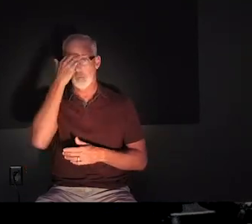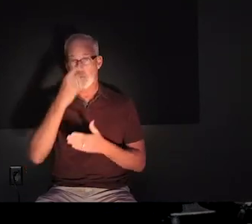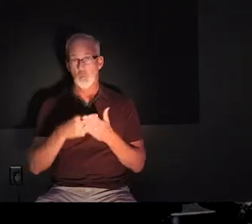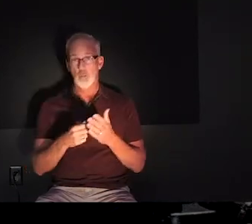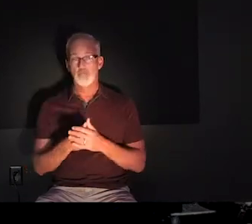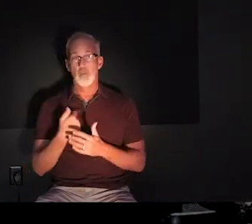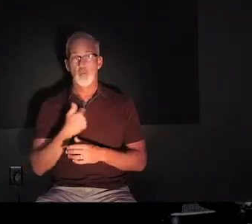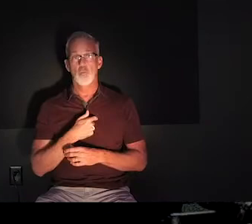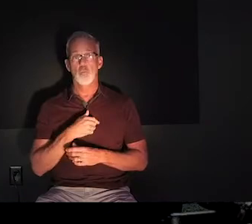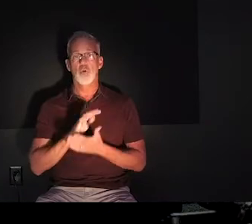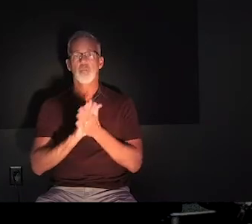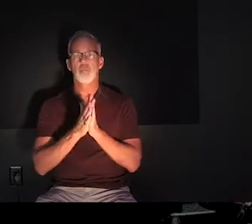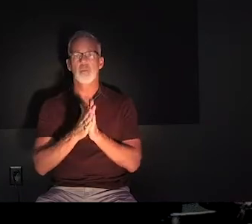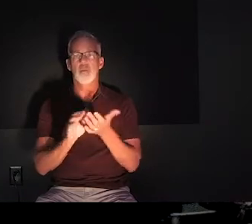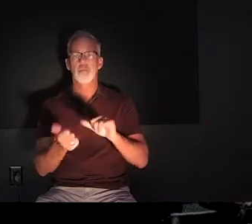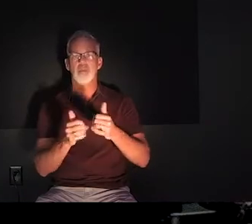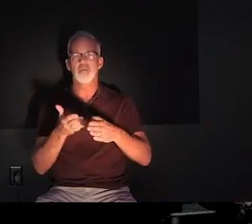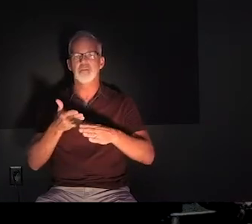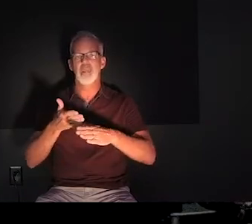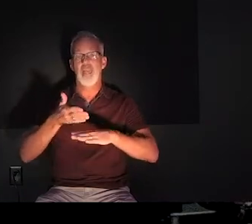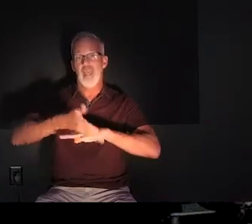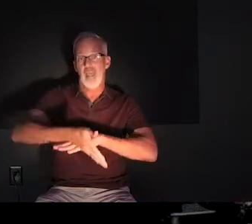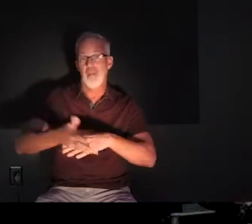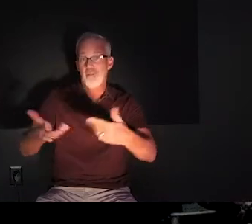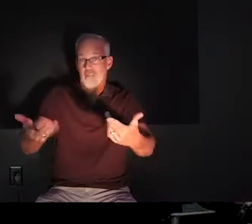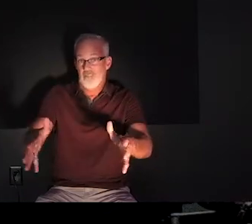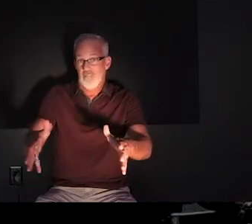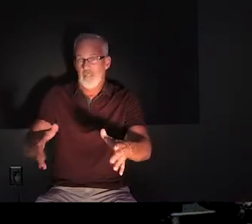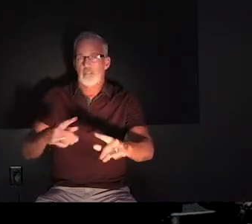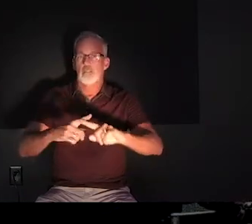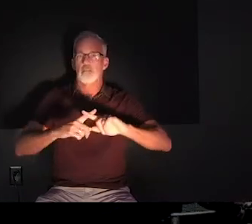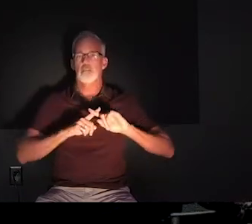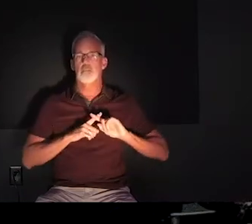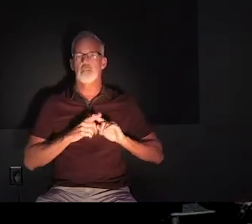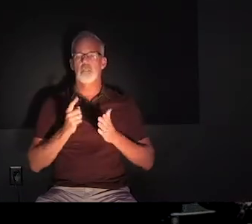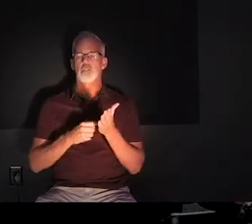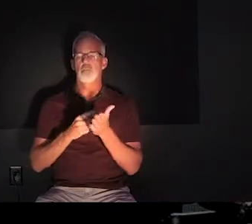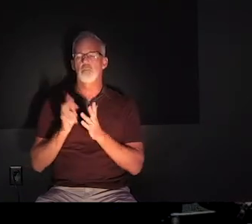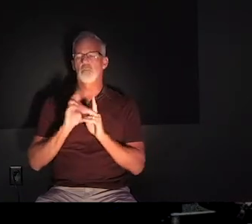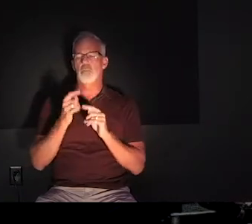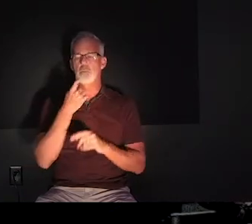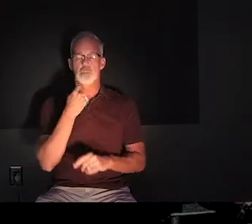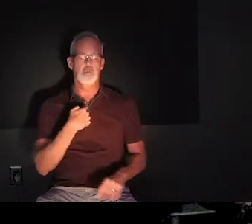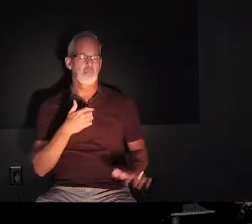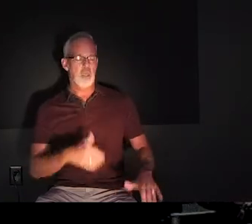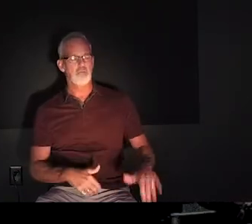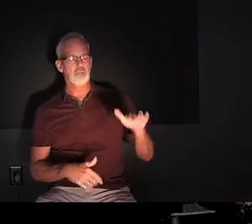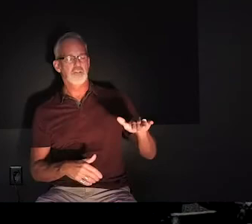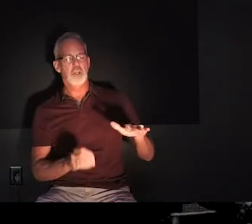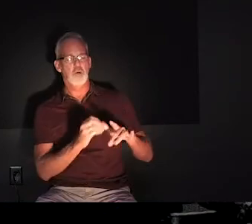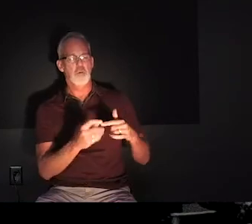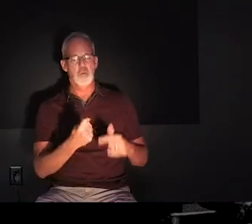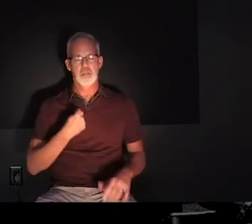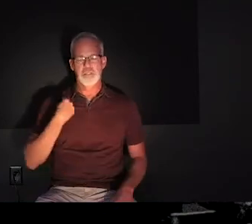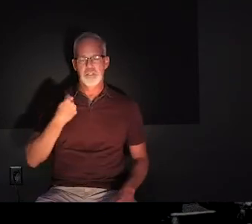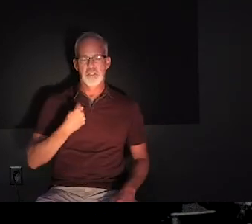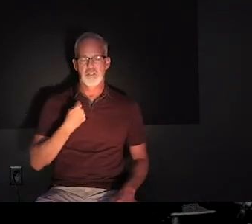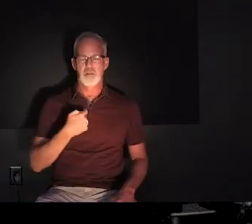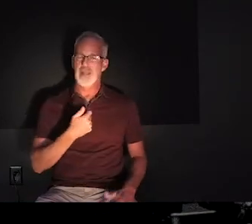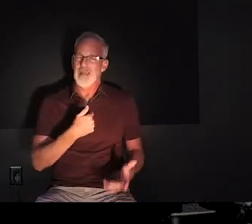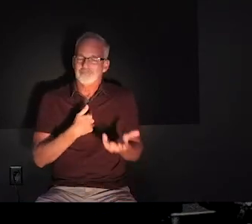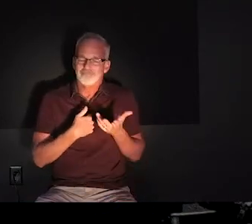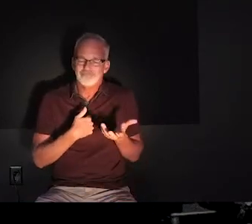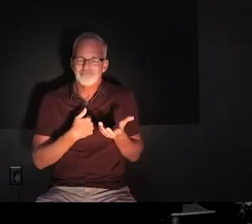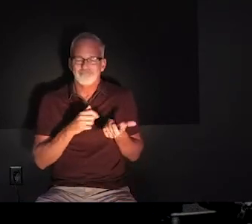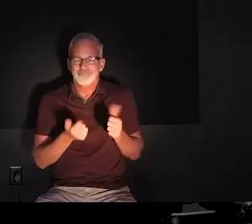We get baptized after we're saved. Sometimes I hear people say, well, I was a child or I was a teenager, and you know, I